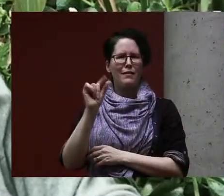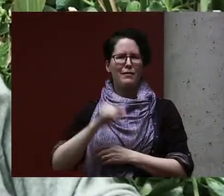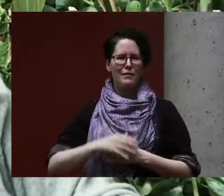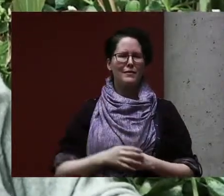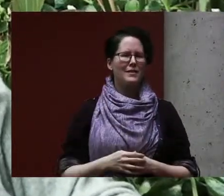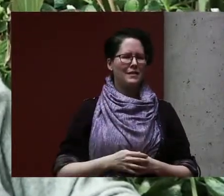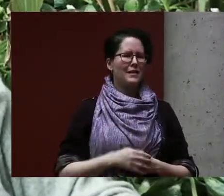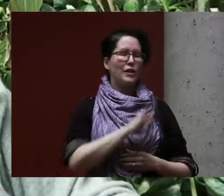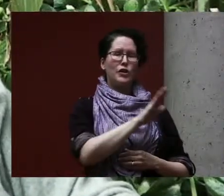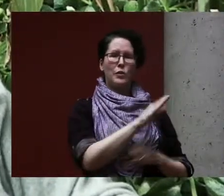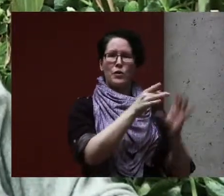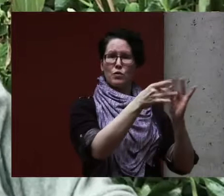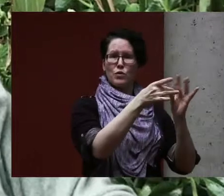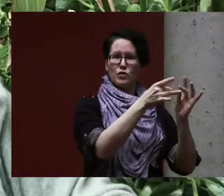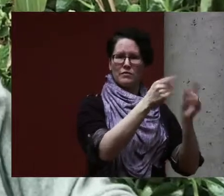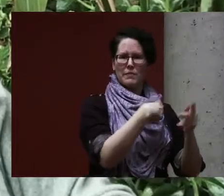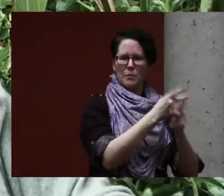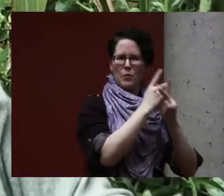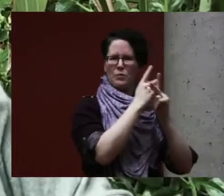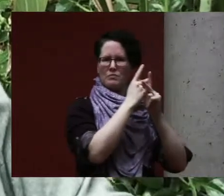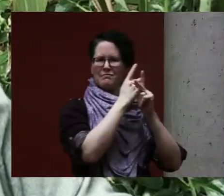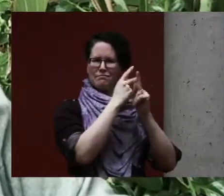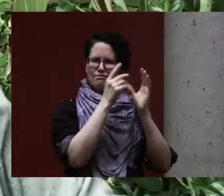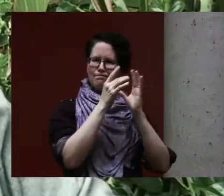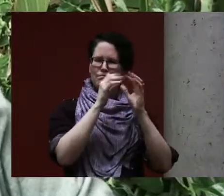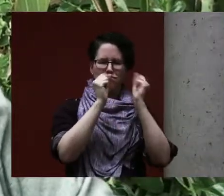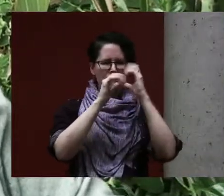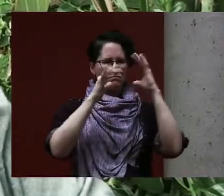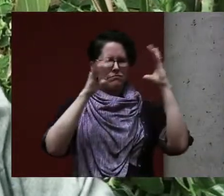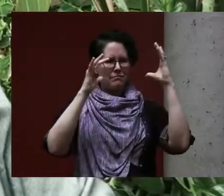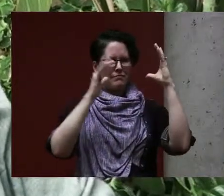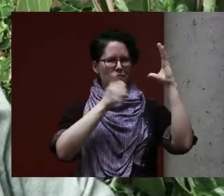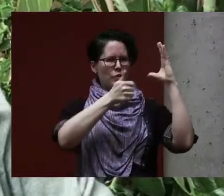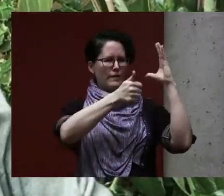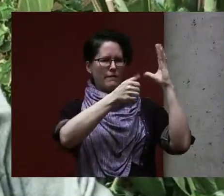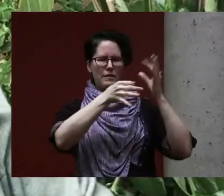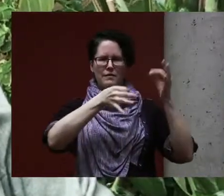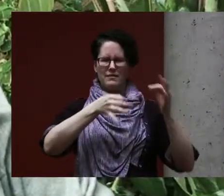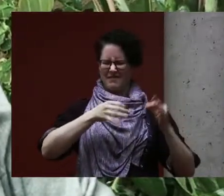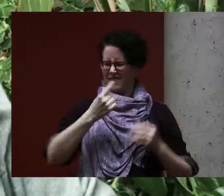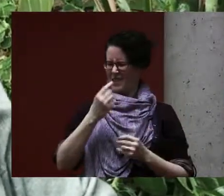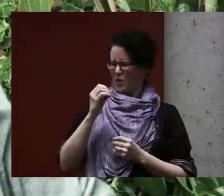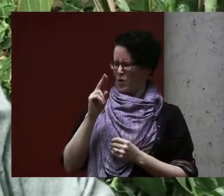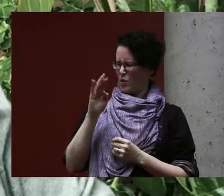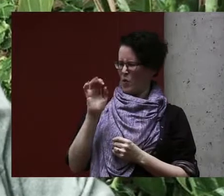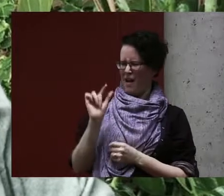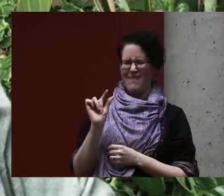I summon Harriet's words and I conjure up this image of the